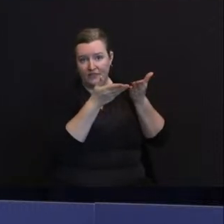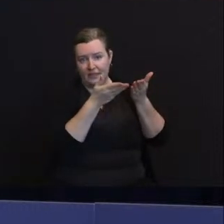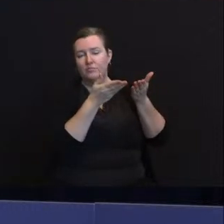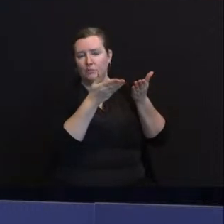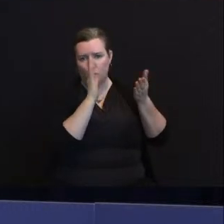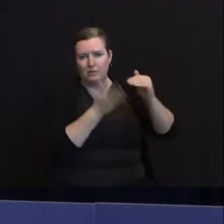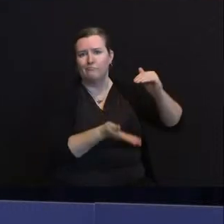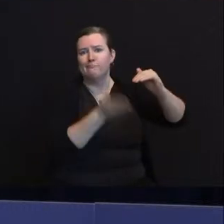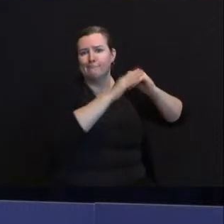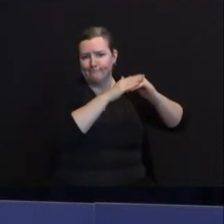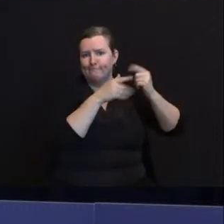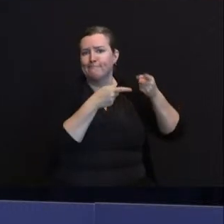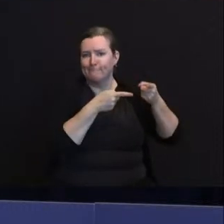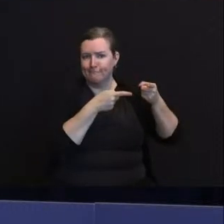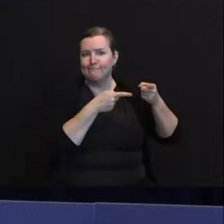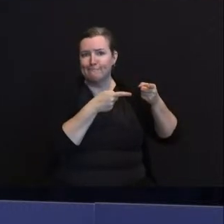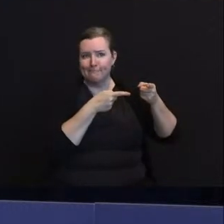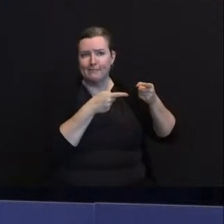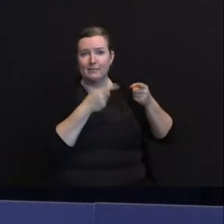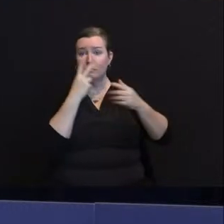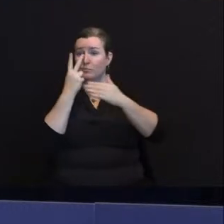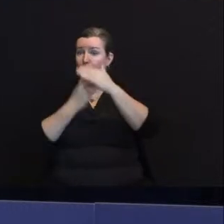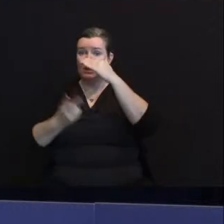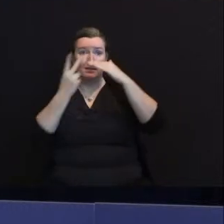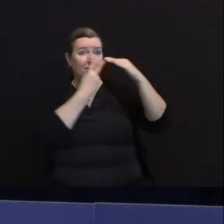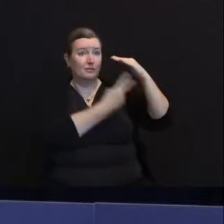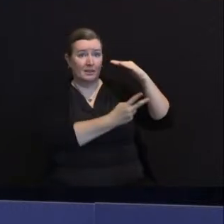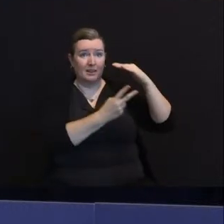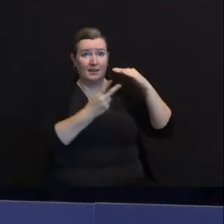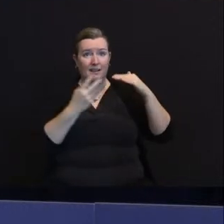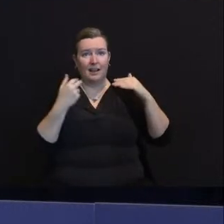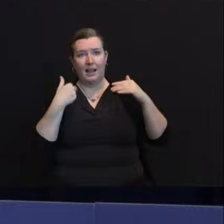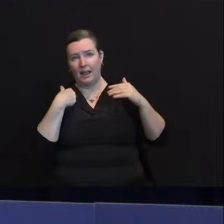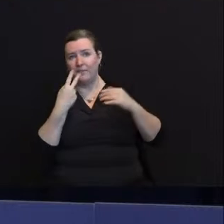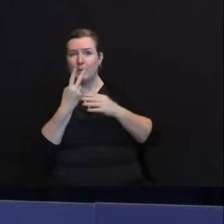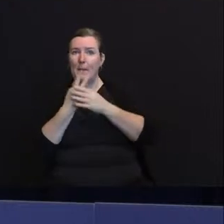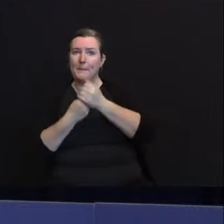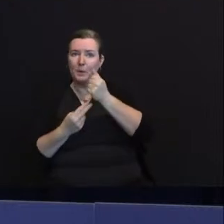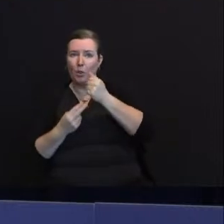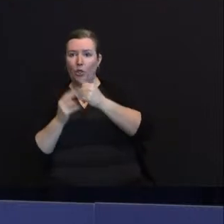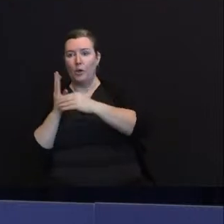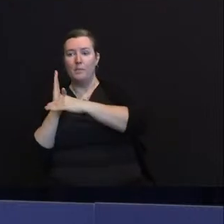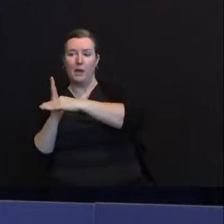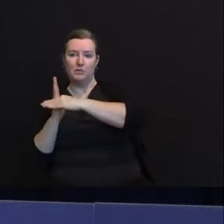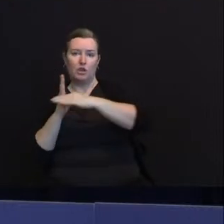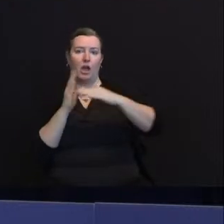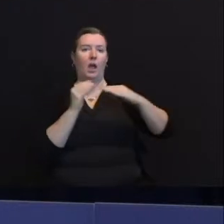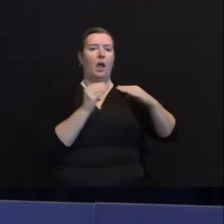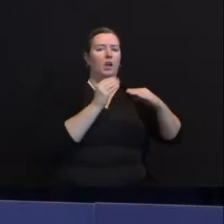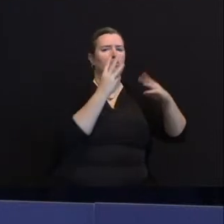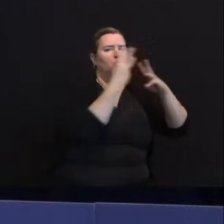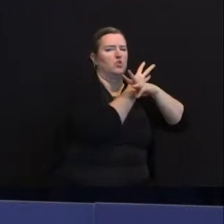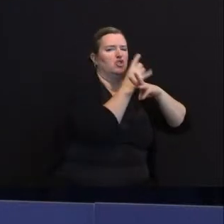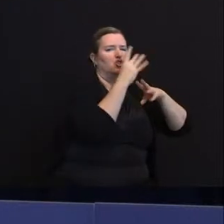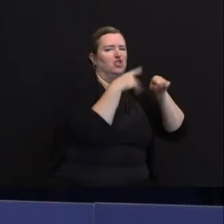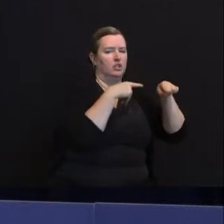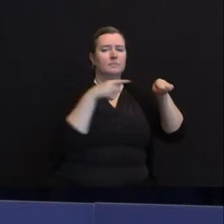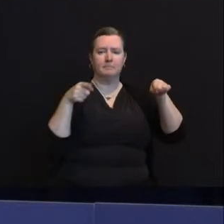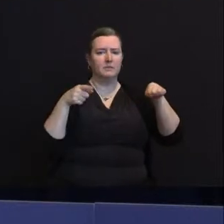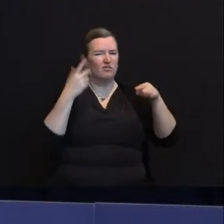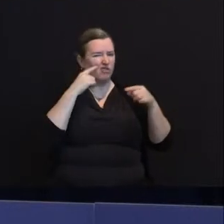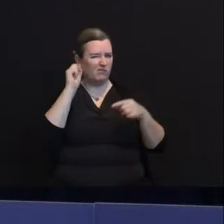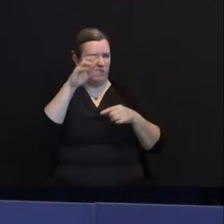shared predict a moderate case scenario and a high case scenario. The Department of Health moderate